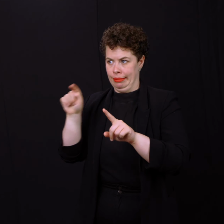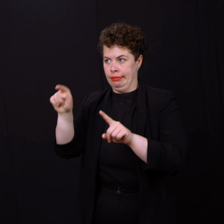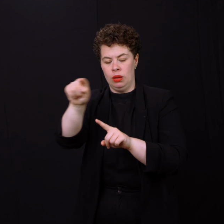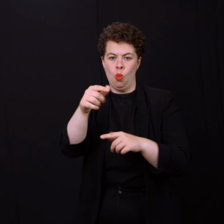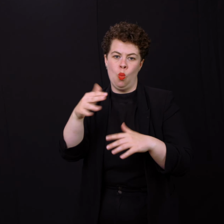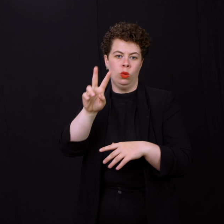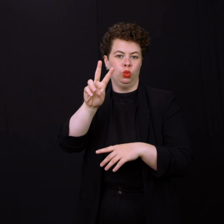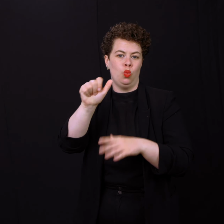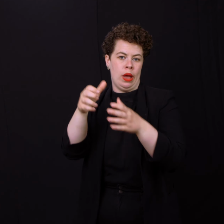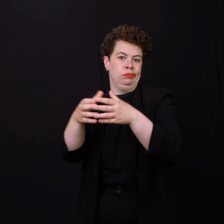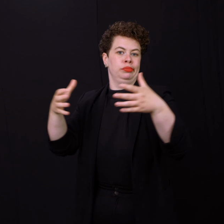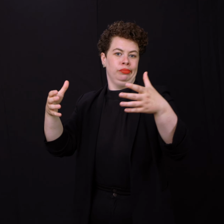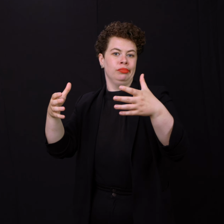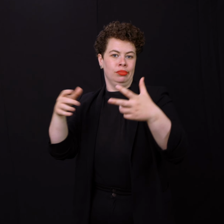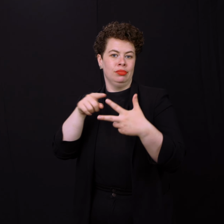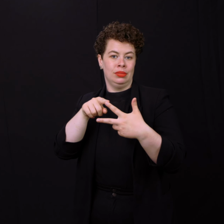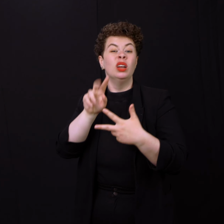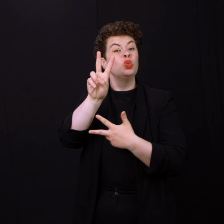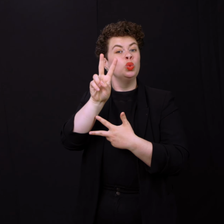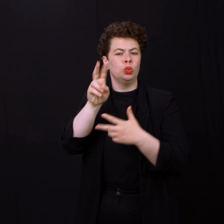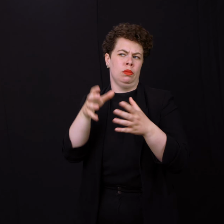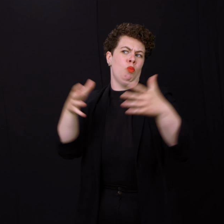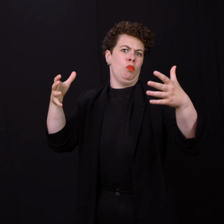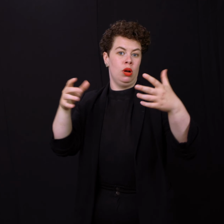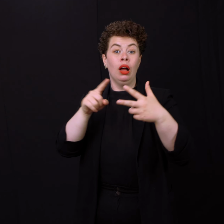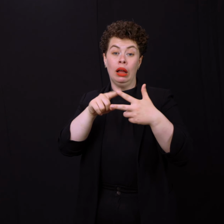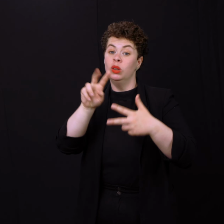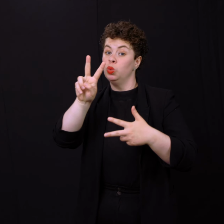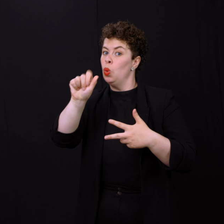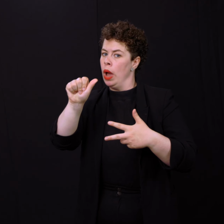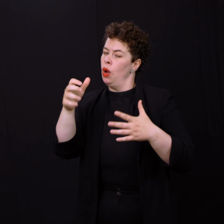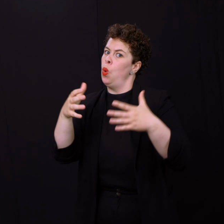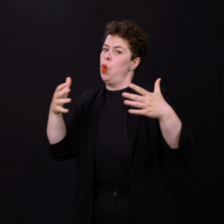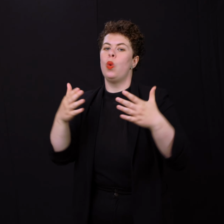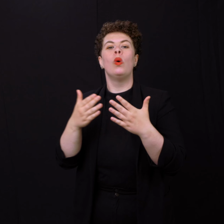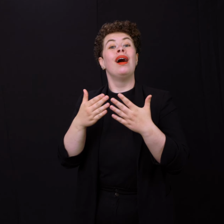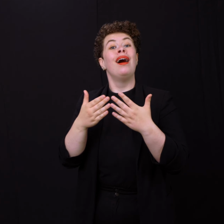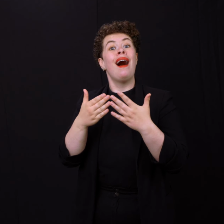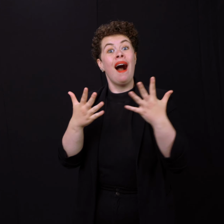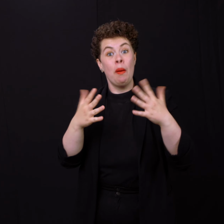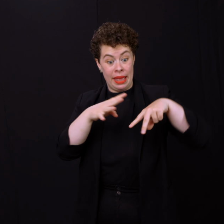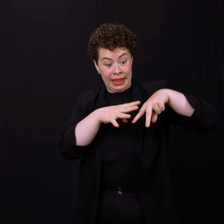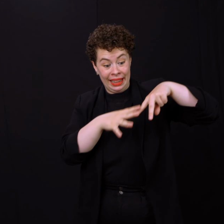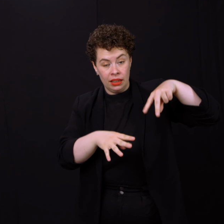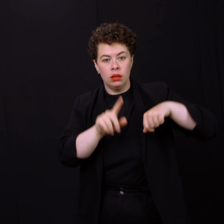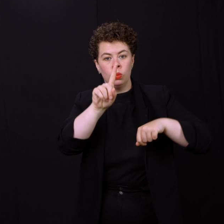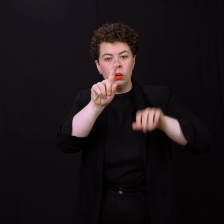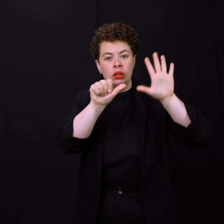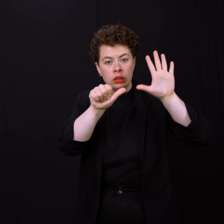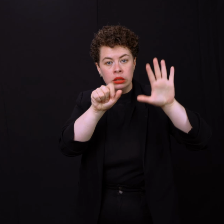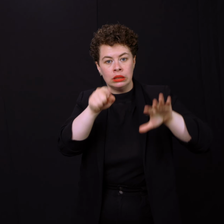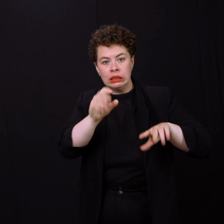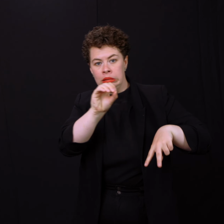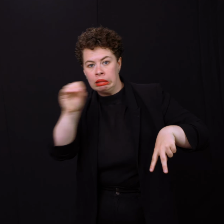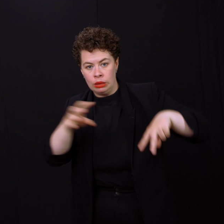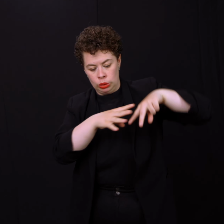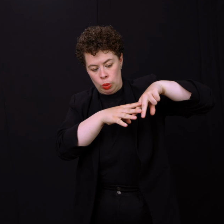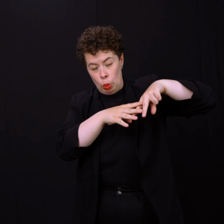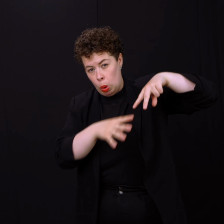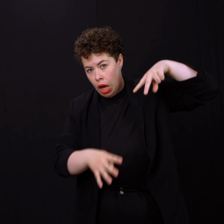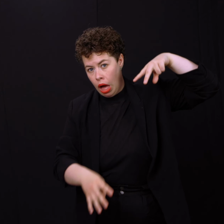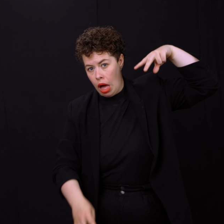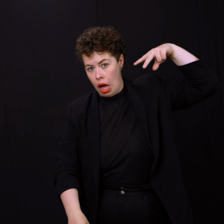and the commonest cause of type 2 Ushers, is about 16,000 letters in size. Way larger. Yeah. Well,